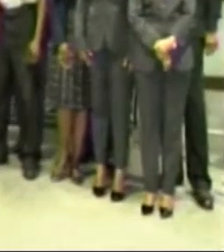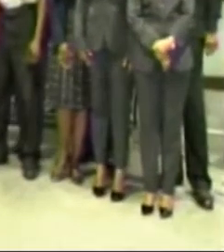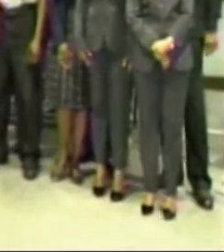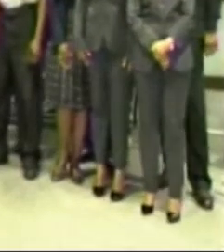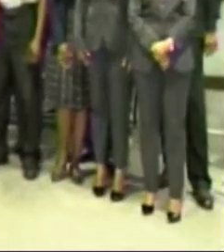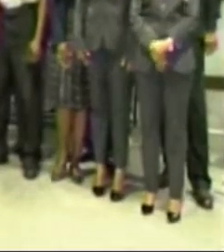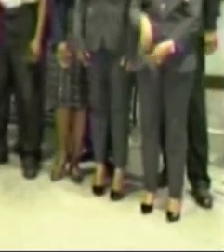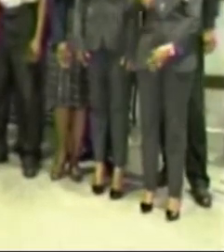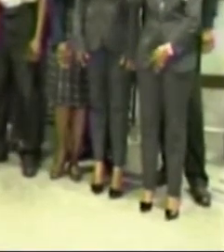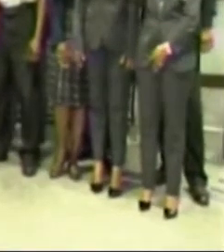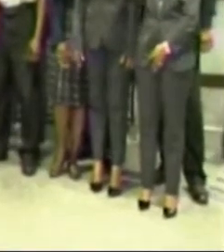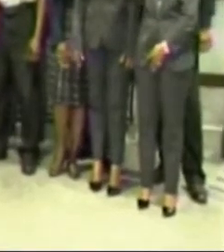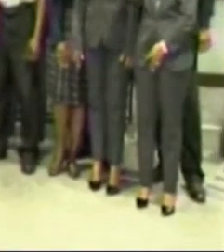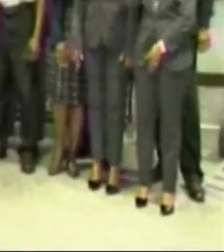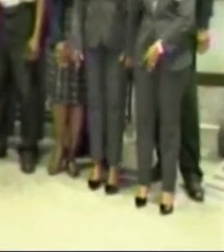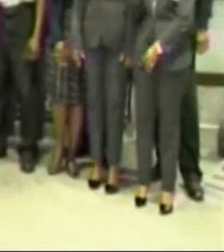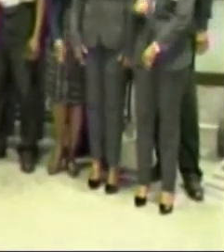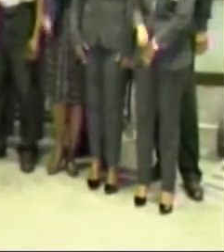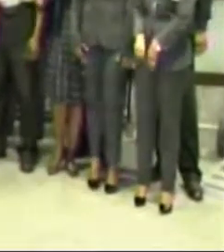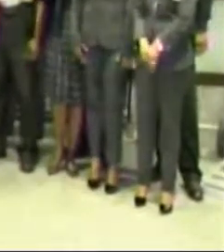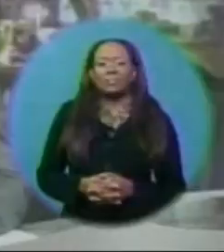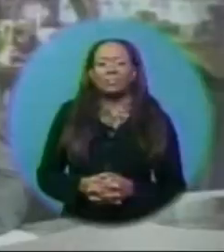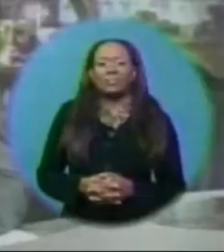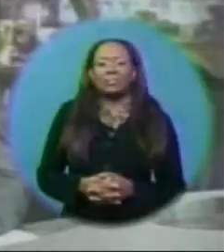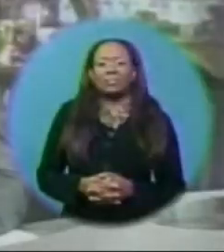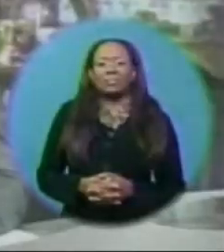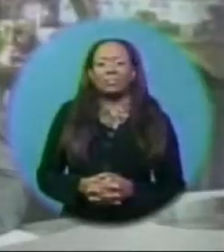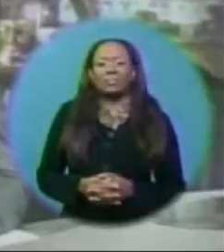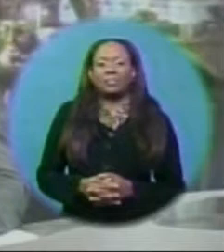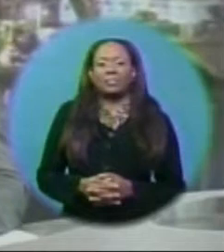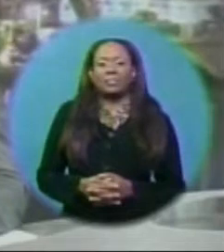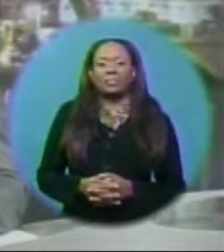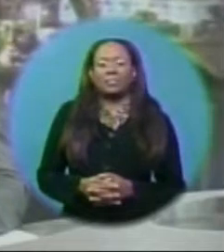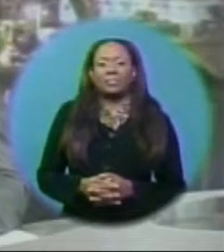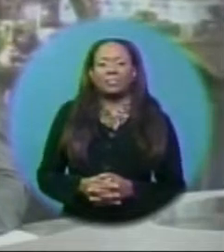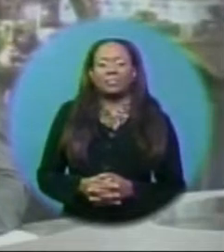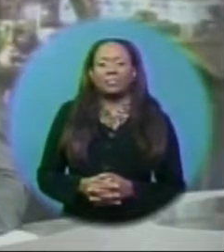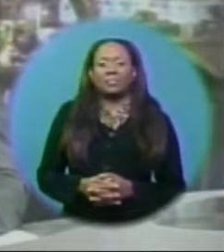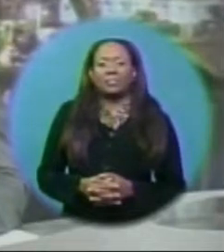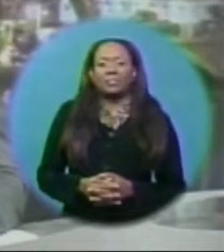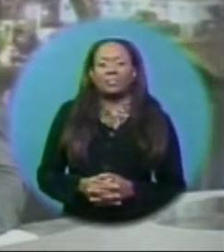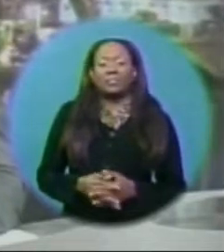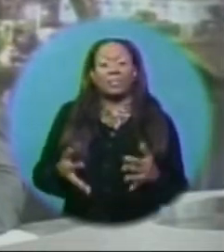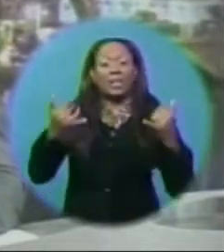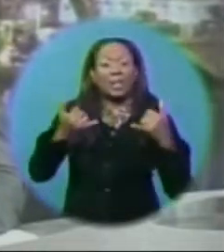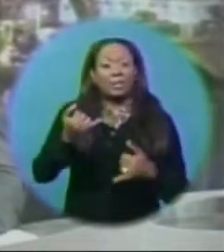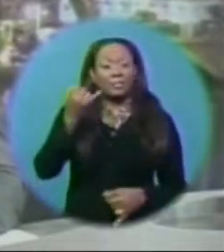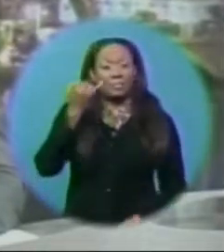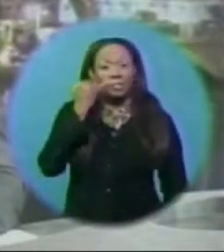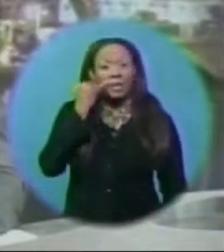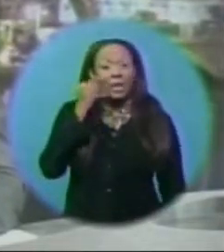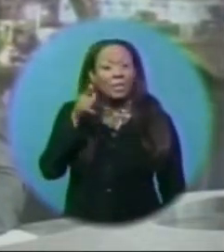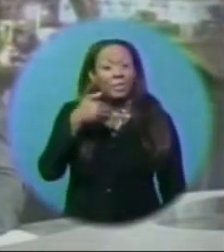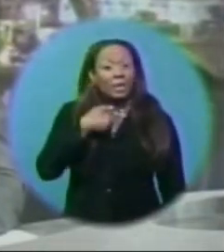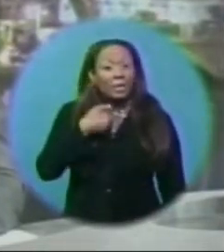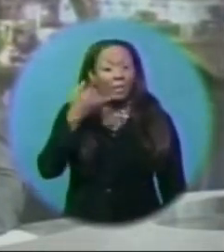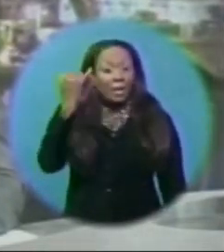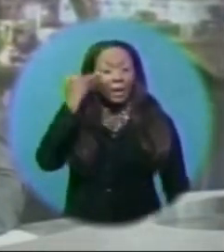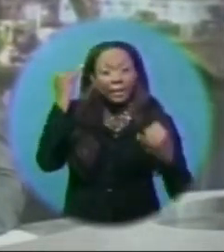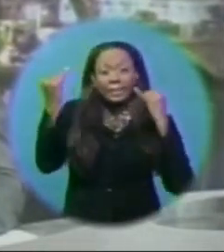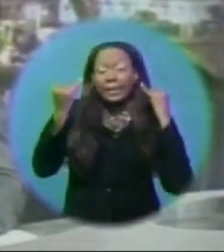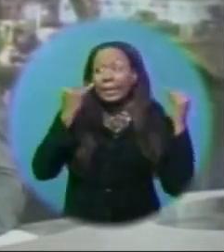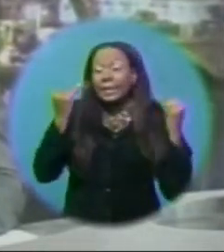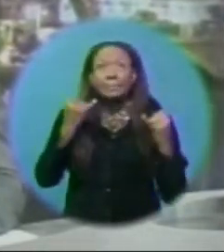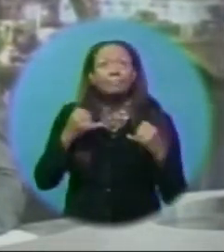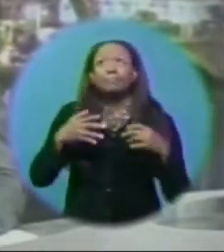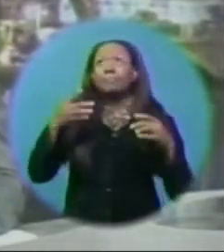of outstanding workers in the sector. Kent Jerson, CBC News. Thanks, Kent. Well, in some additional airport-related news,